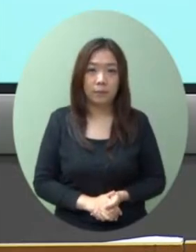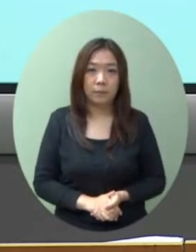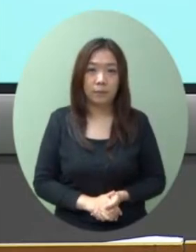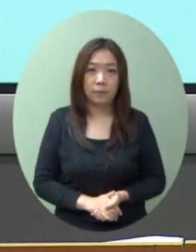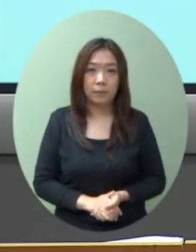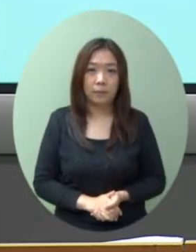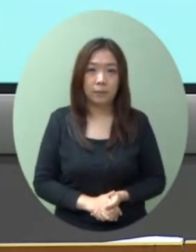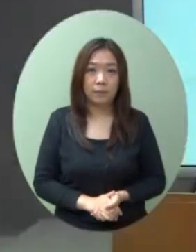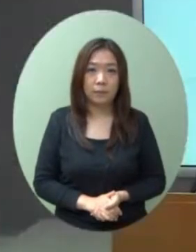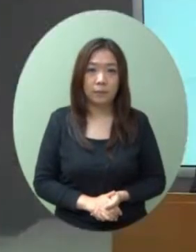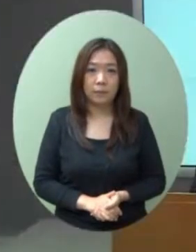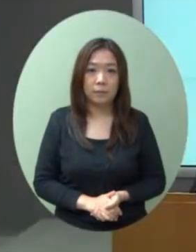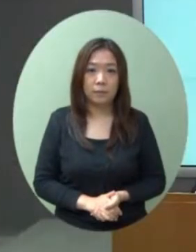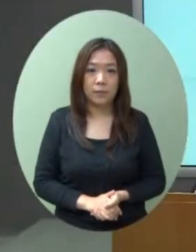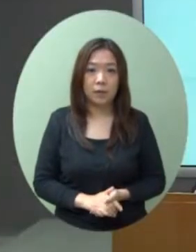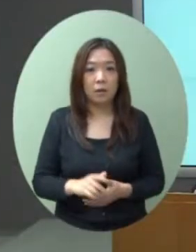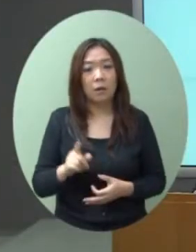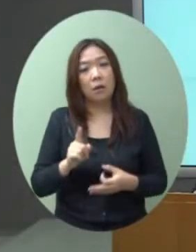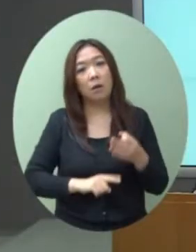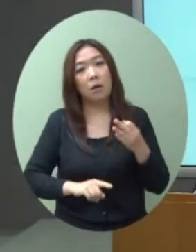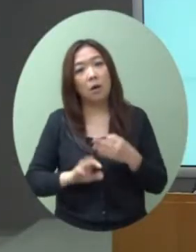anyone in the community.